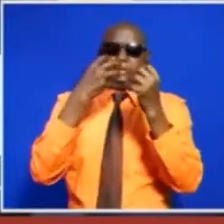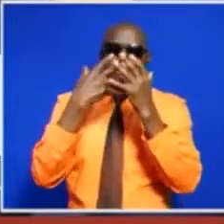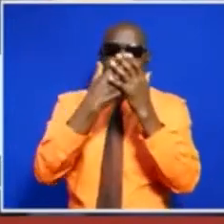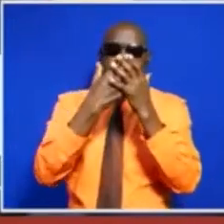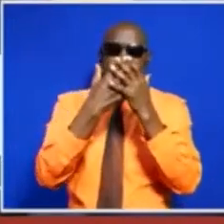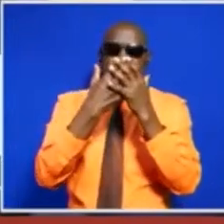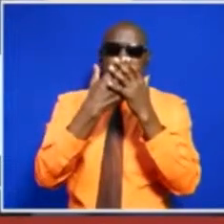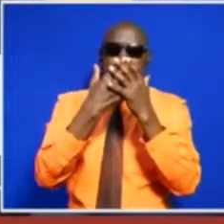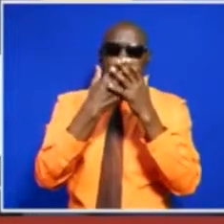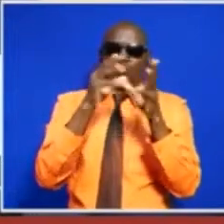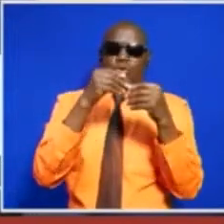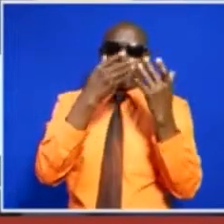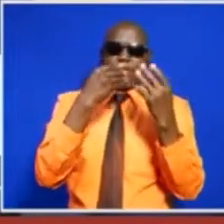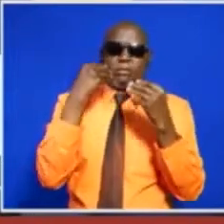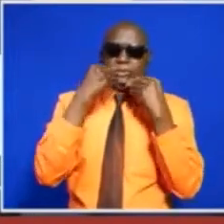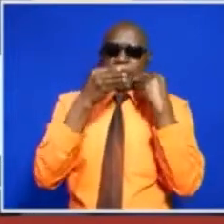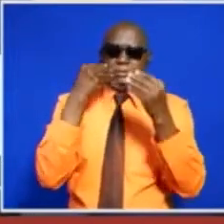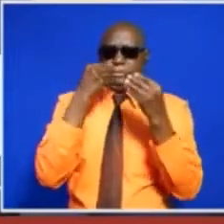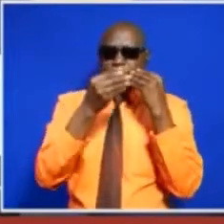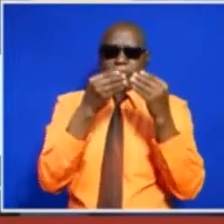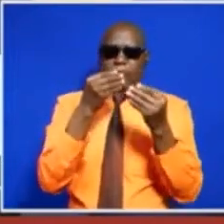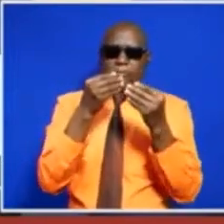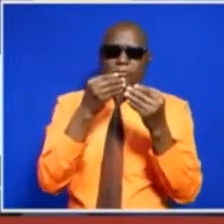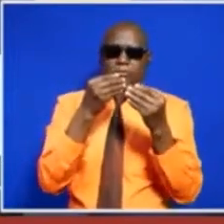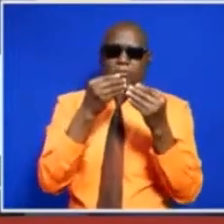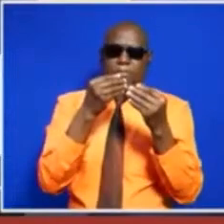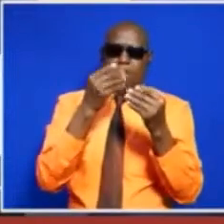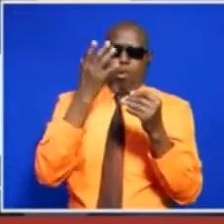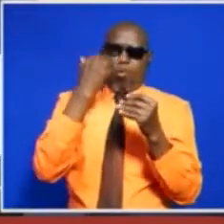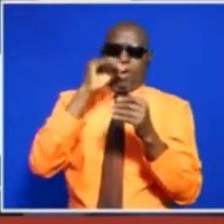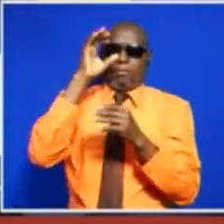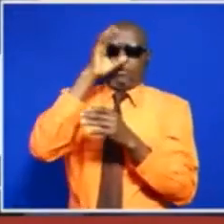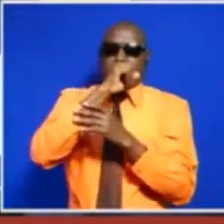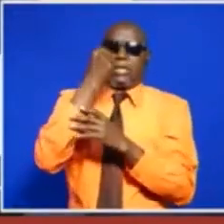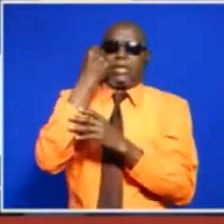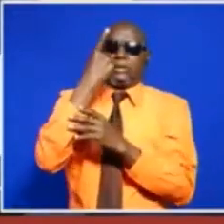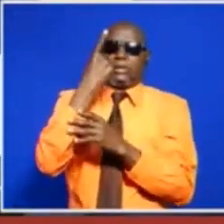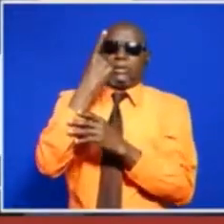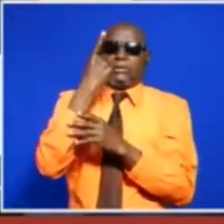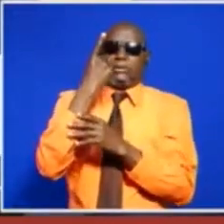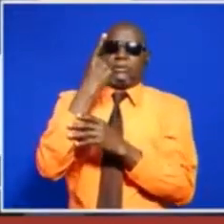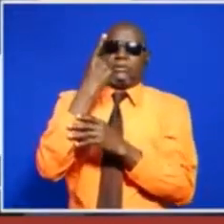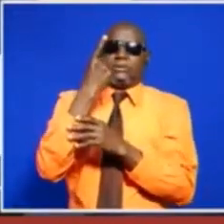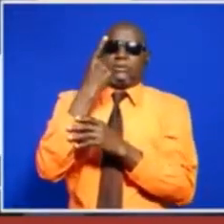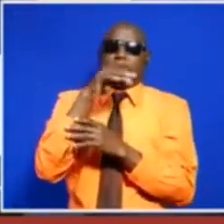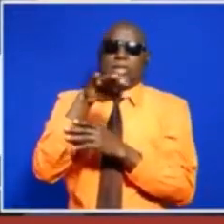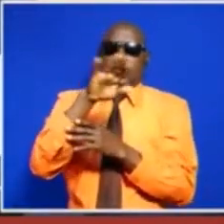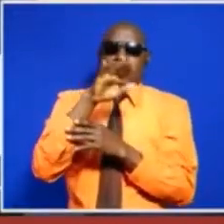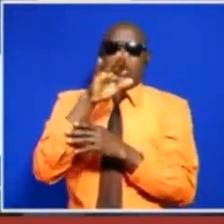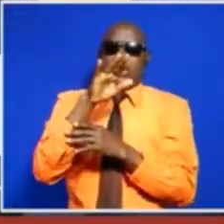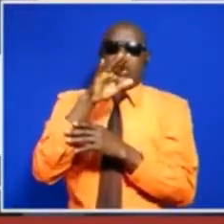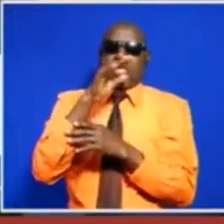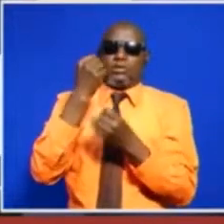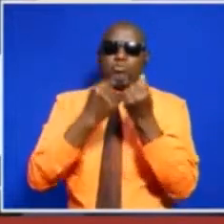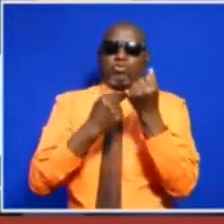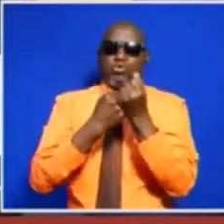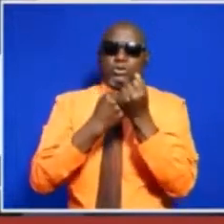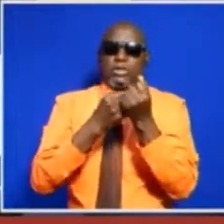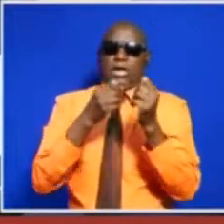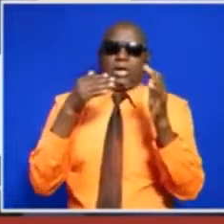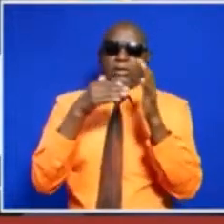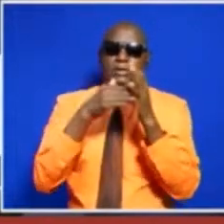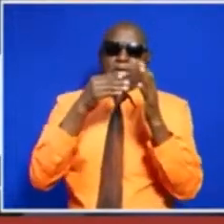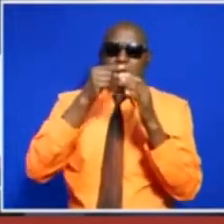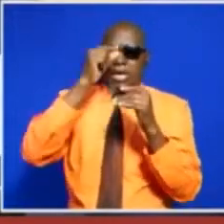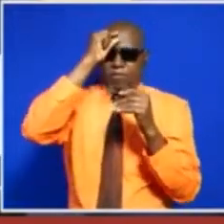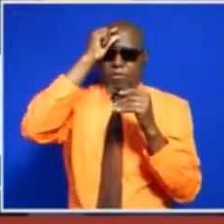them, because there is this misconceived notion that they have been sponsoring this anti-government protest. So for that reason, we approached the Honorable